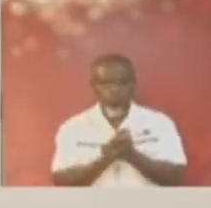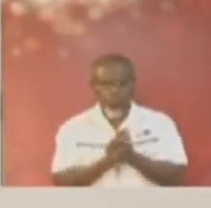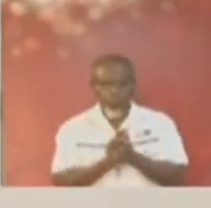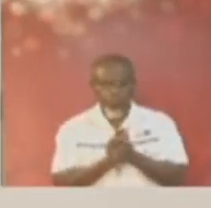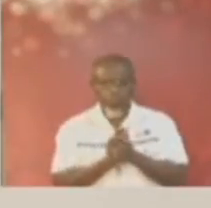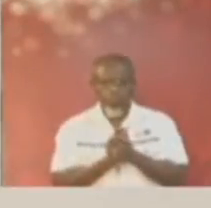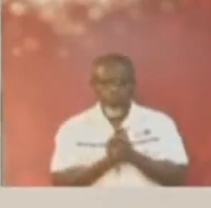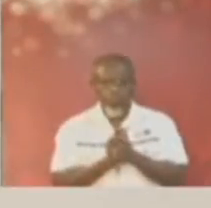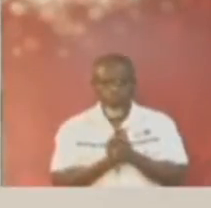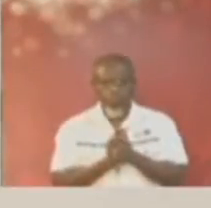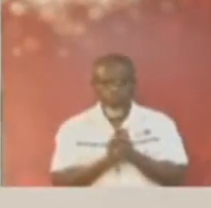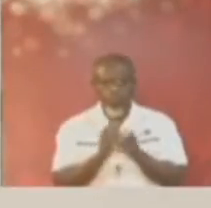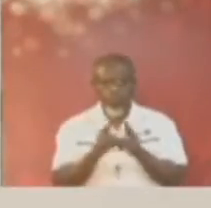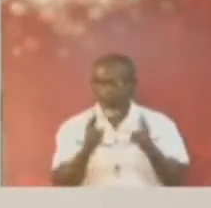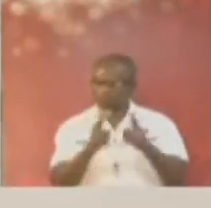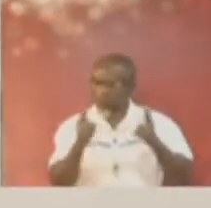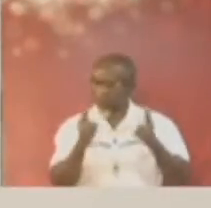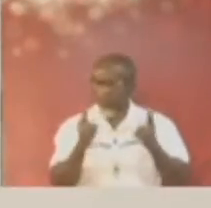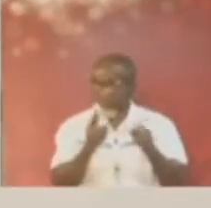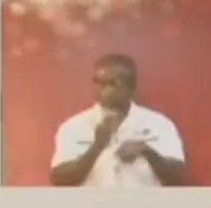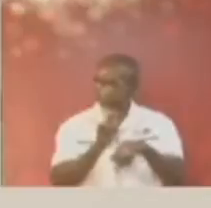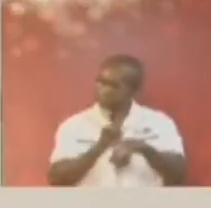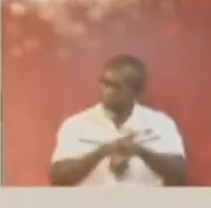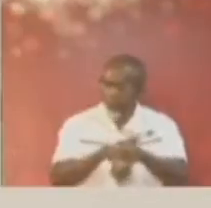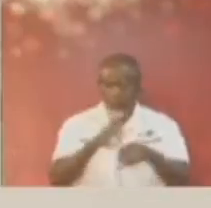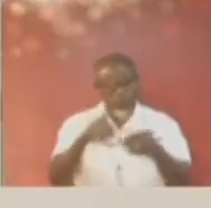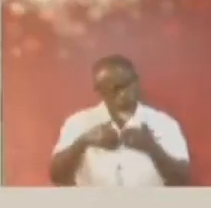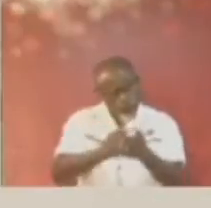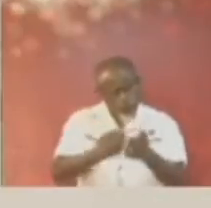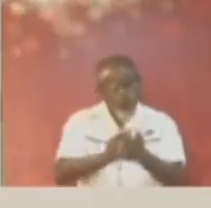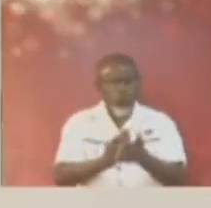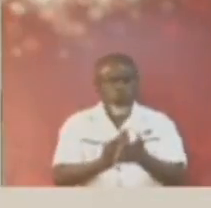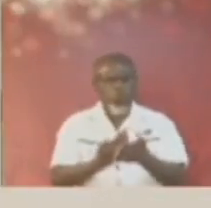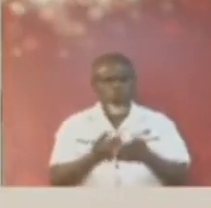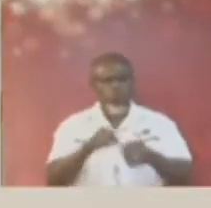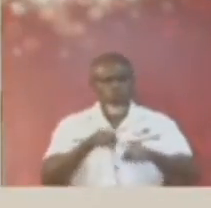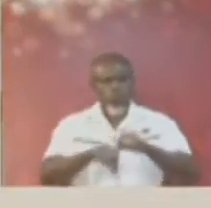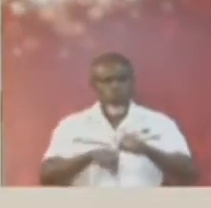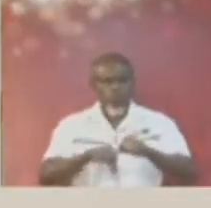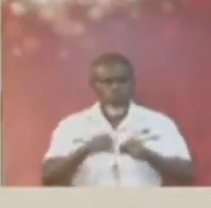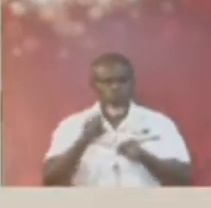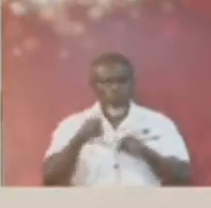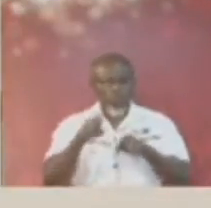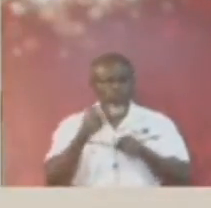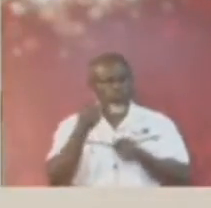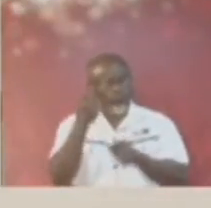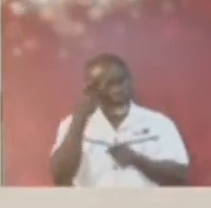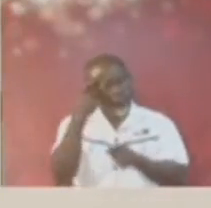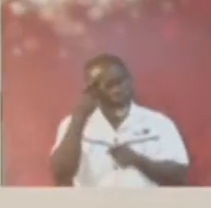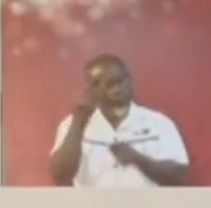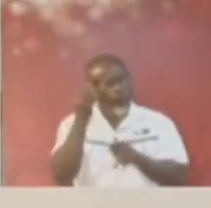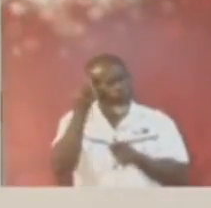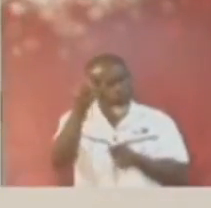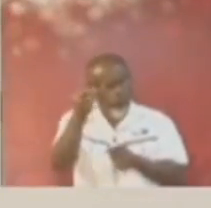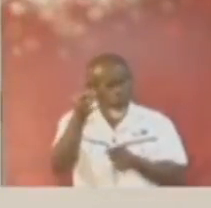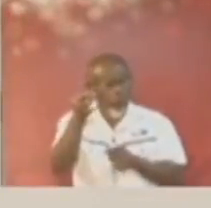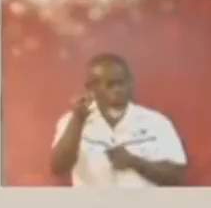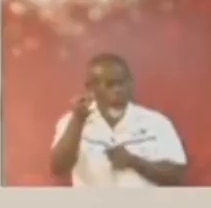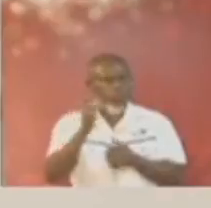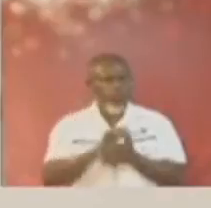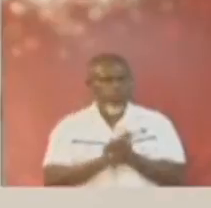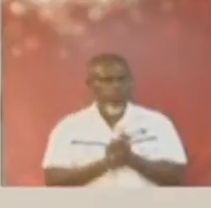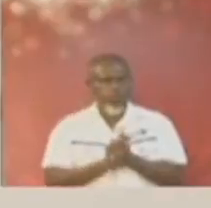it's still very early in the process of this vaccine's outcomes being reviewed. Now, I would not